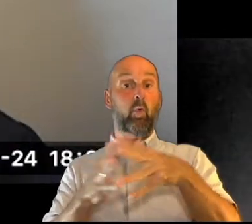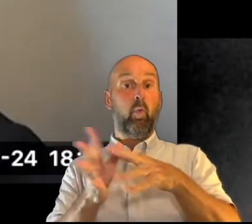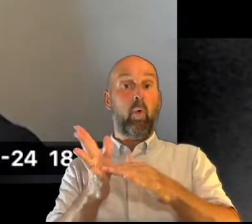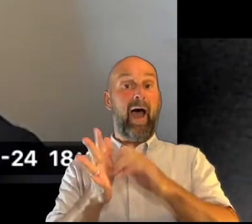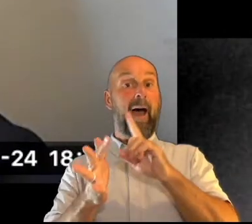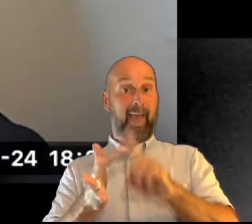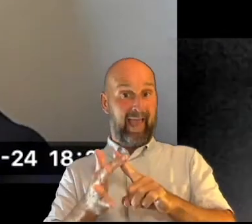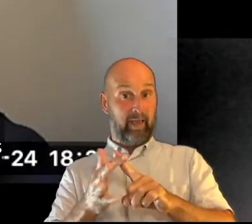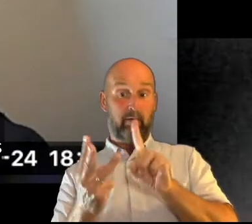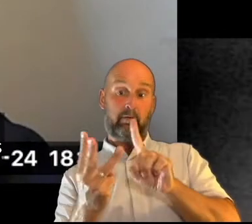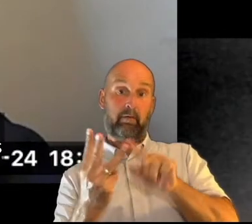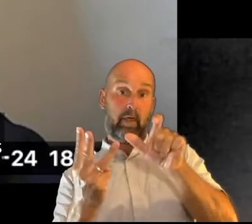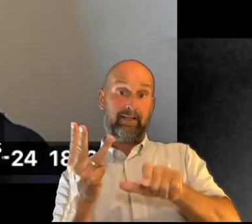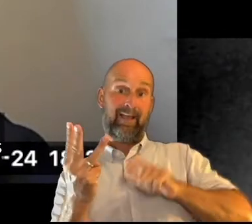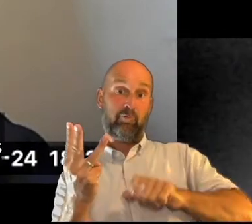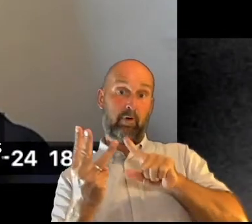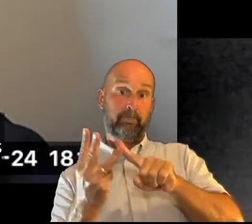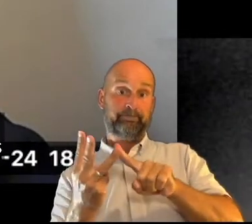Kwame,